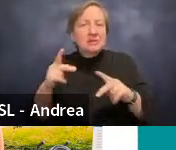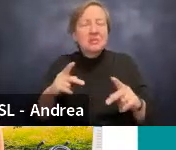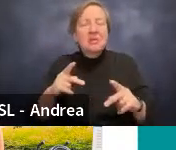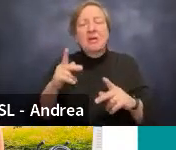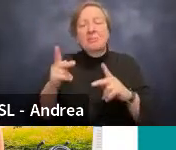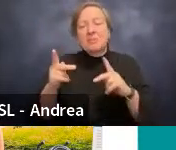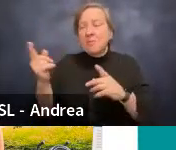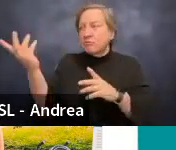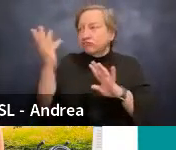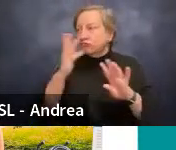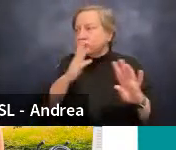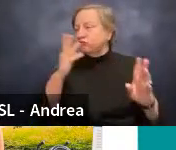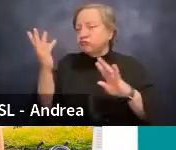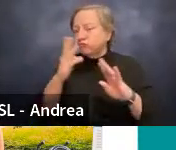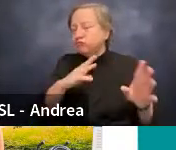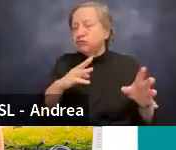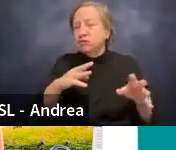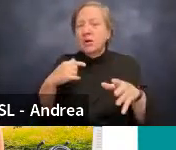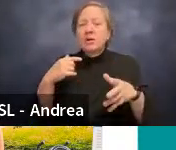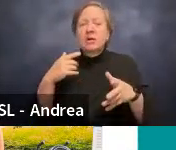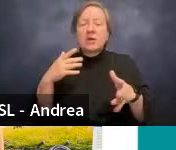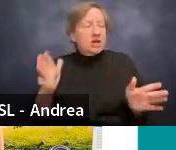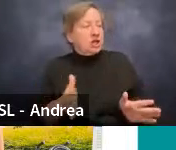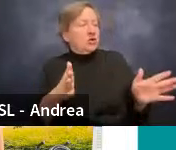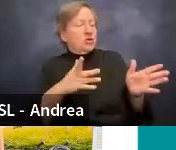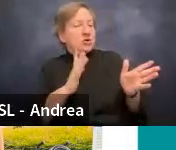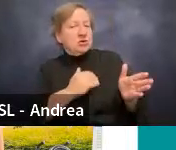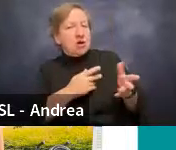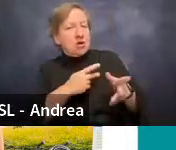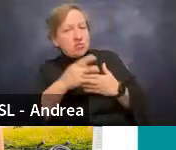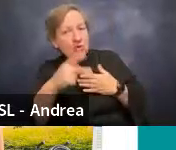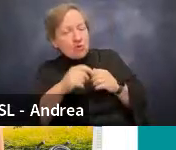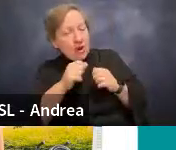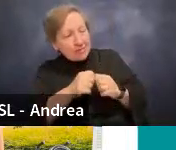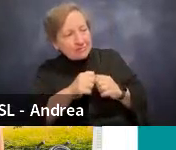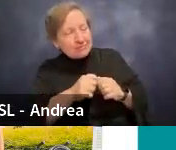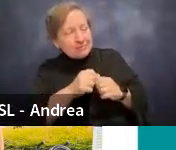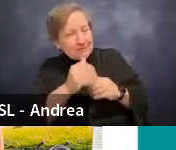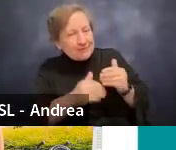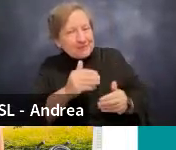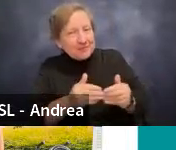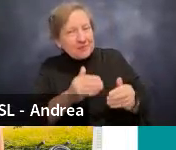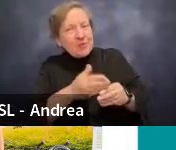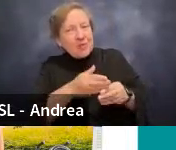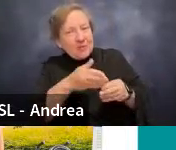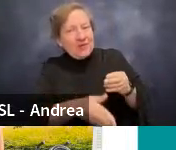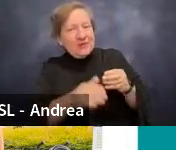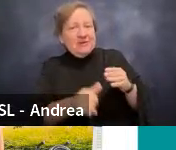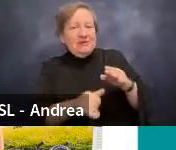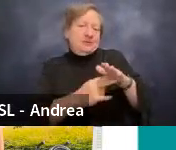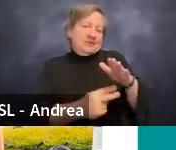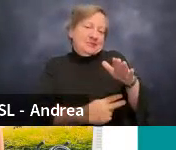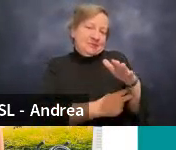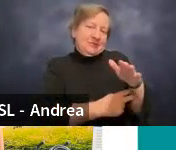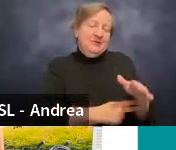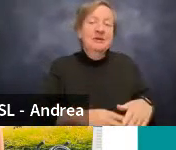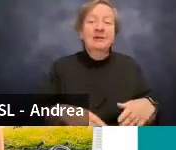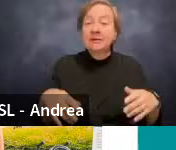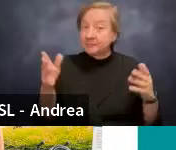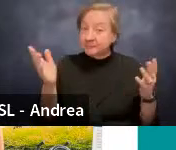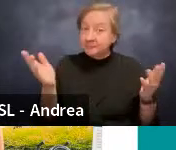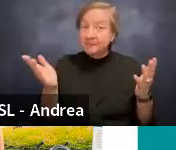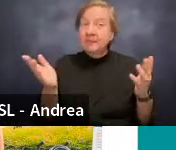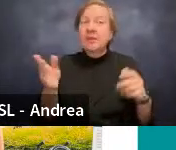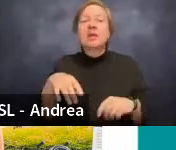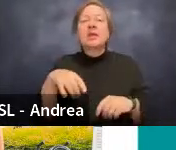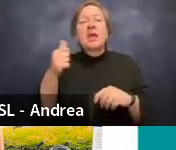and encouraging the program to keep going and keep moving to get this thing done. So